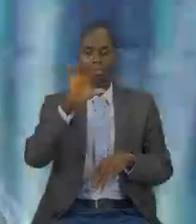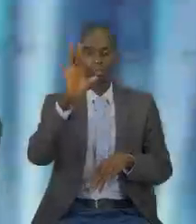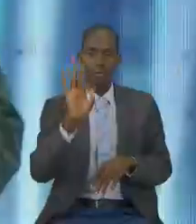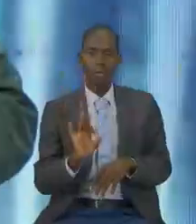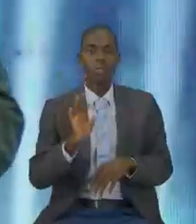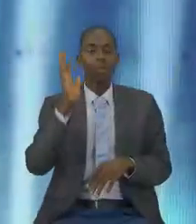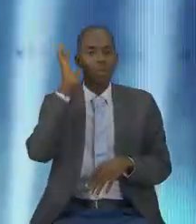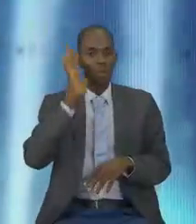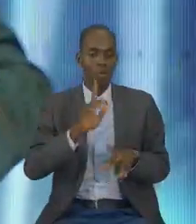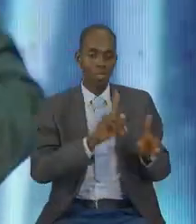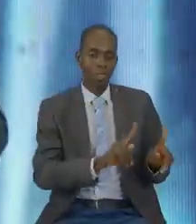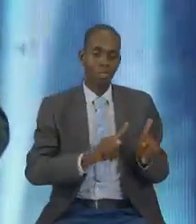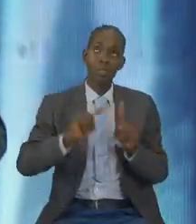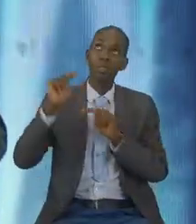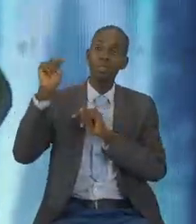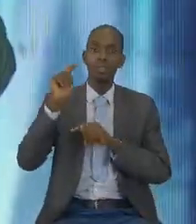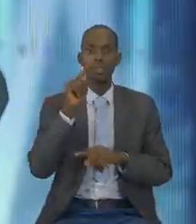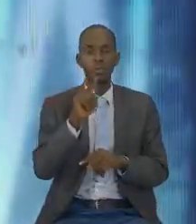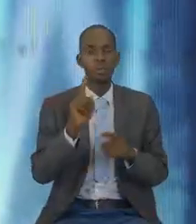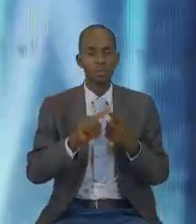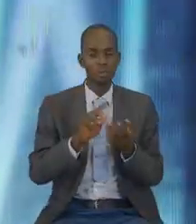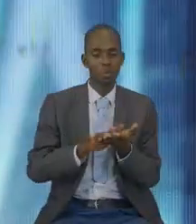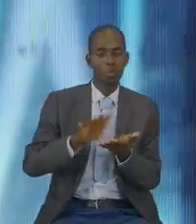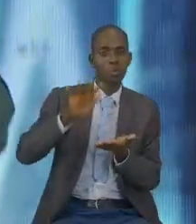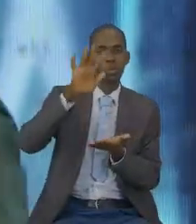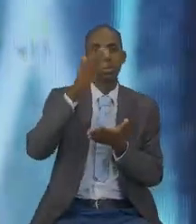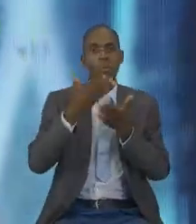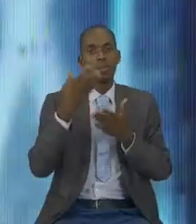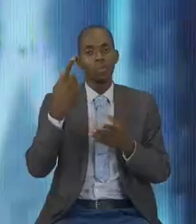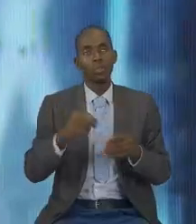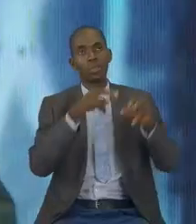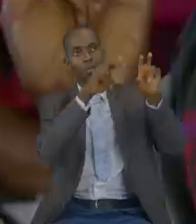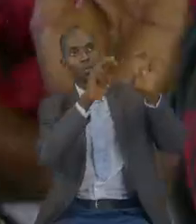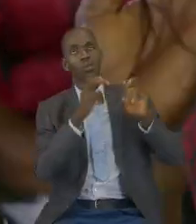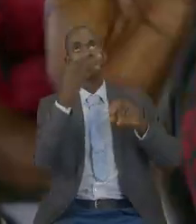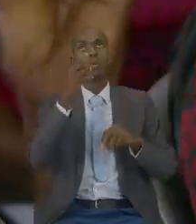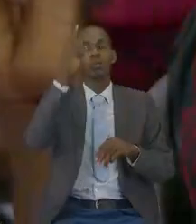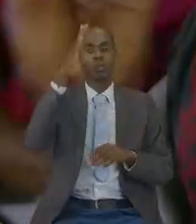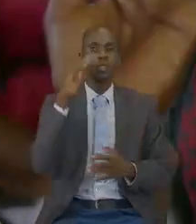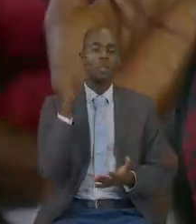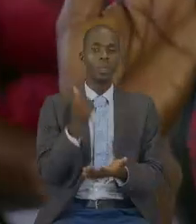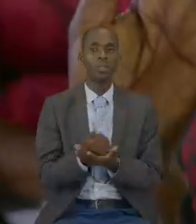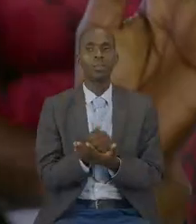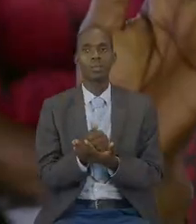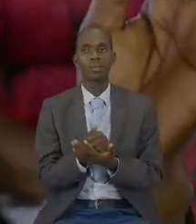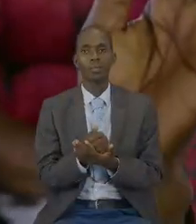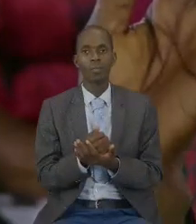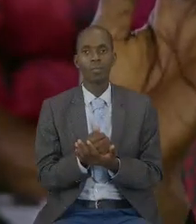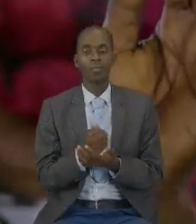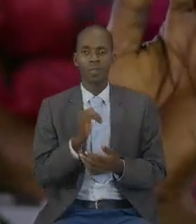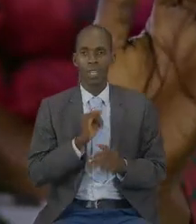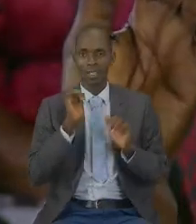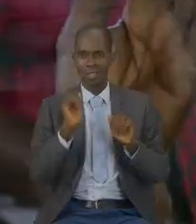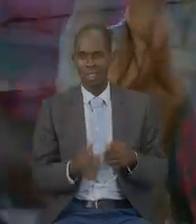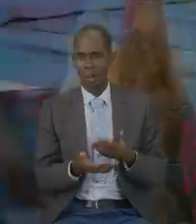will translate you to glory before the throne of God. I can almost see you